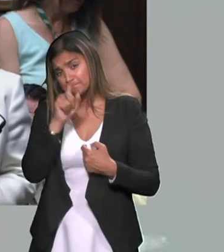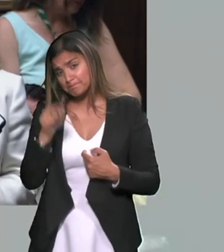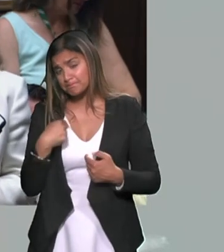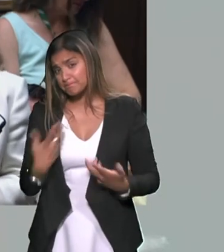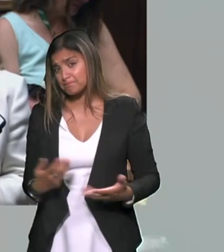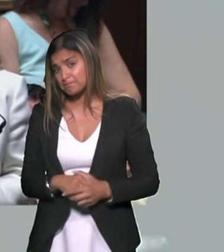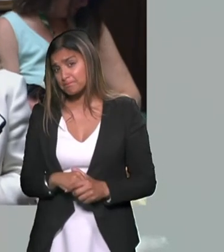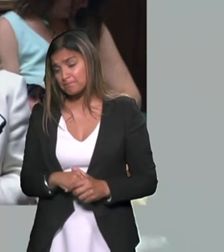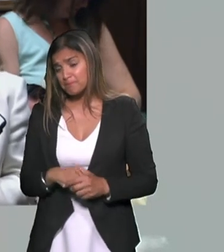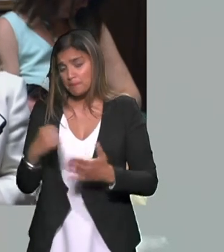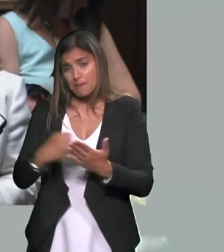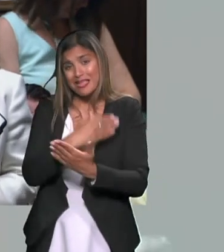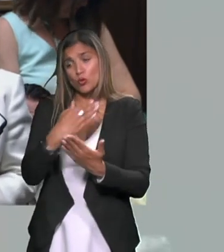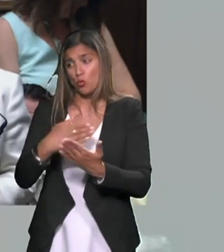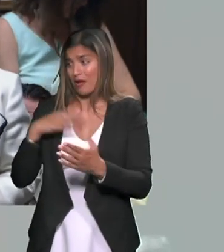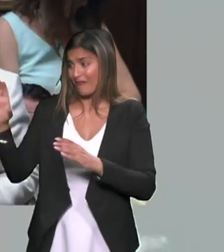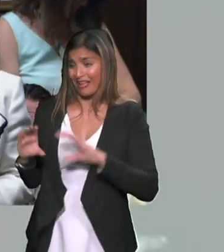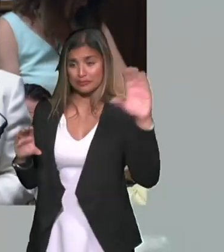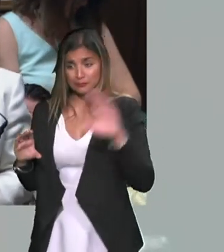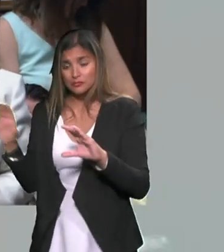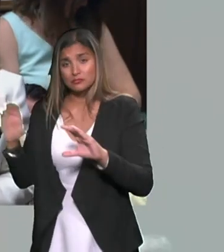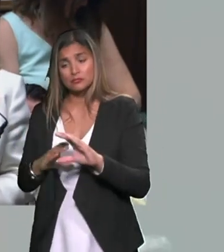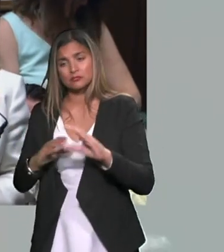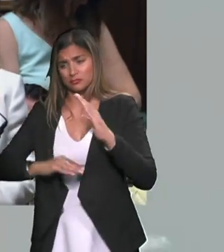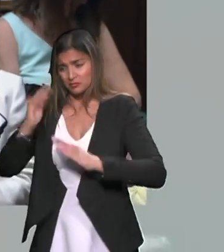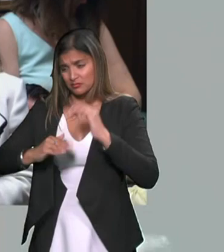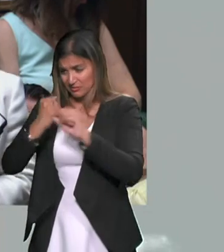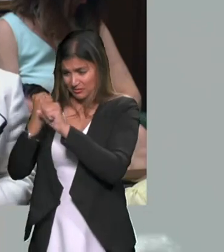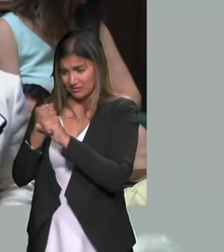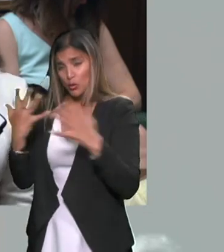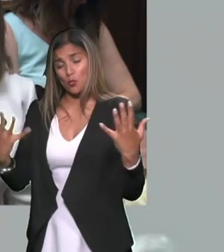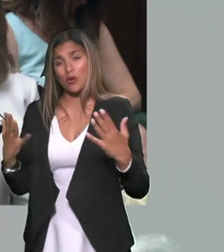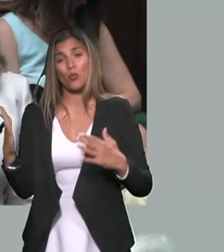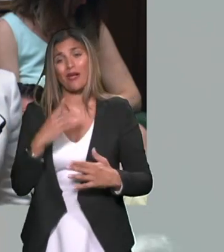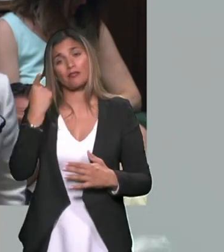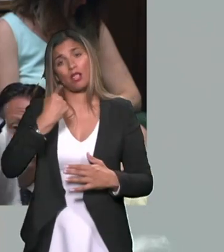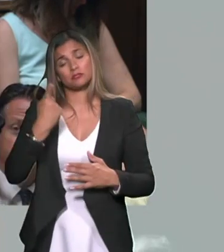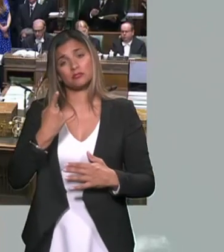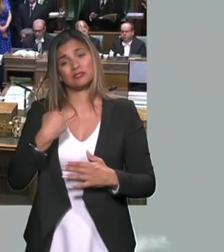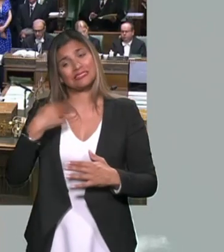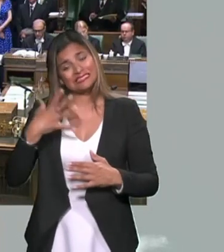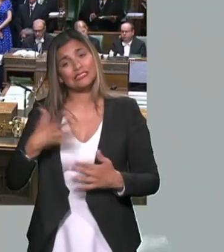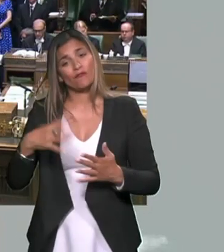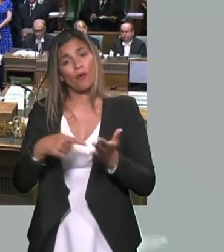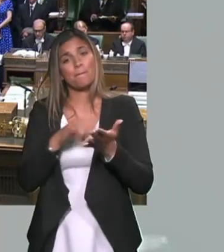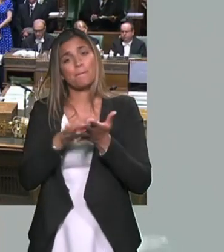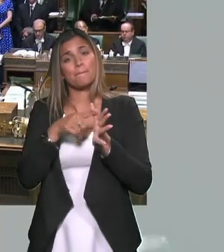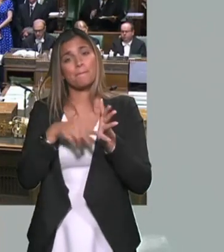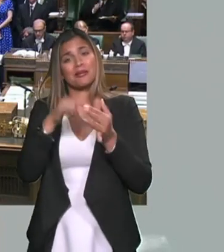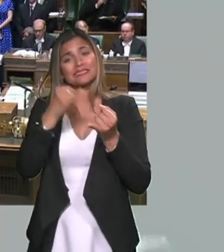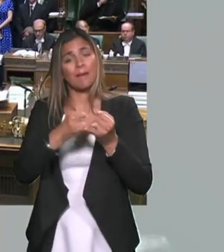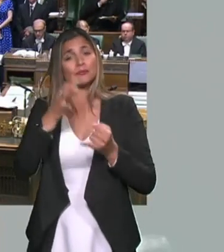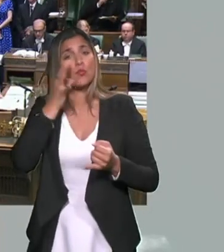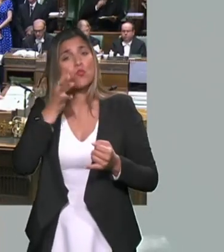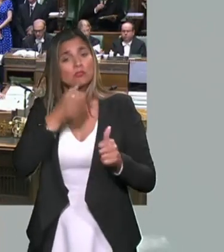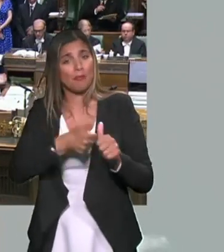get serious investment in infrastructure in West London from Thames Water? Prime Minister.